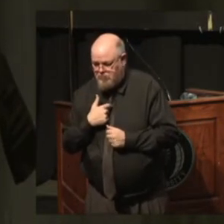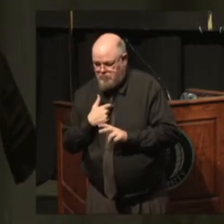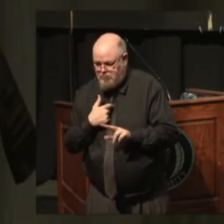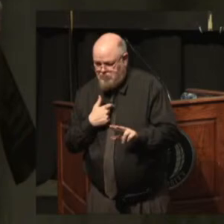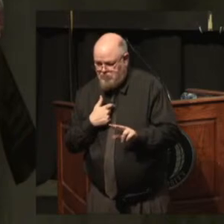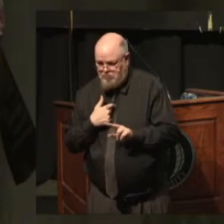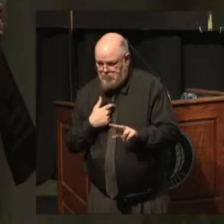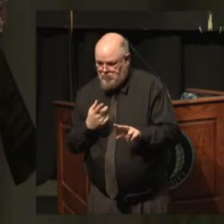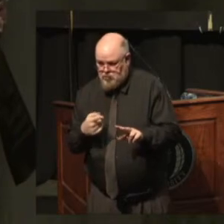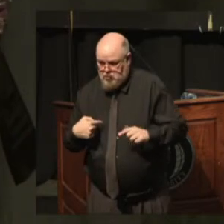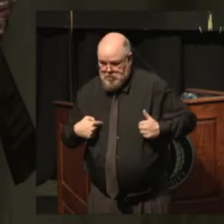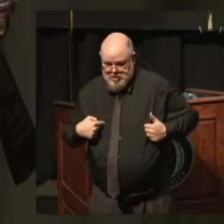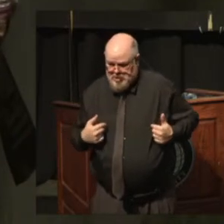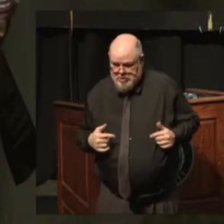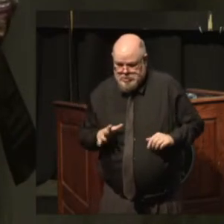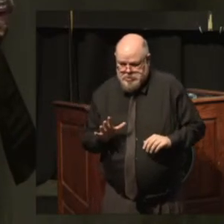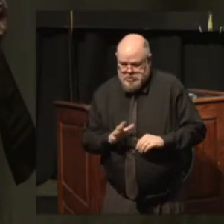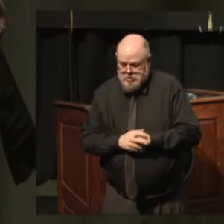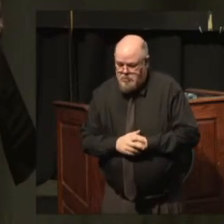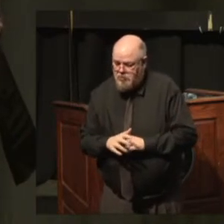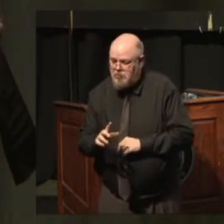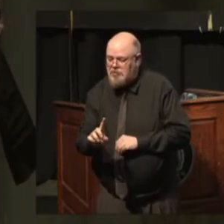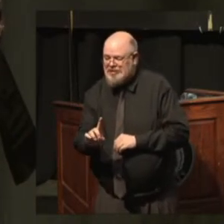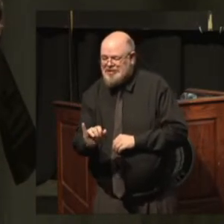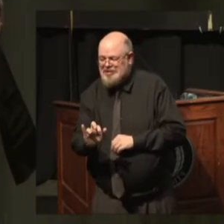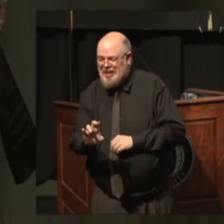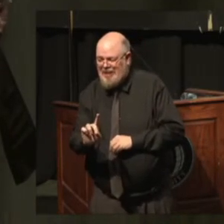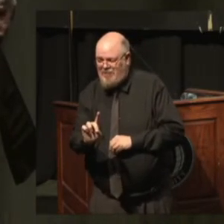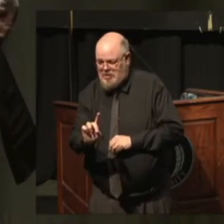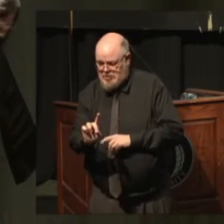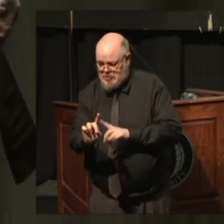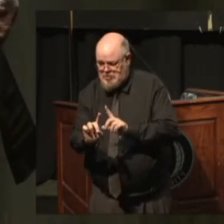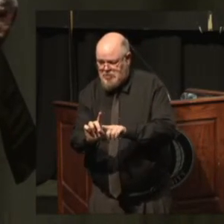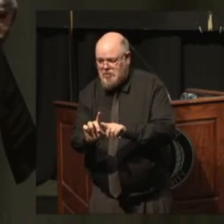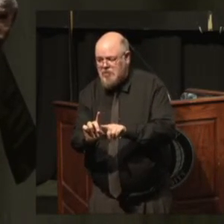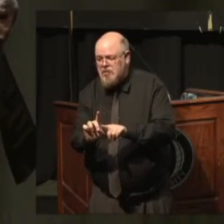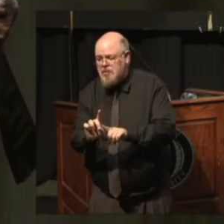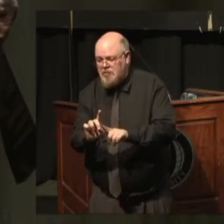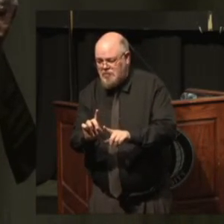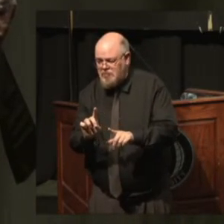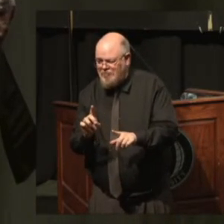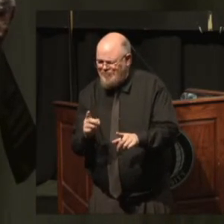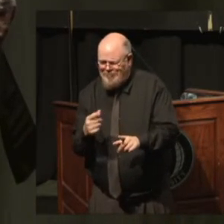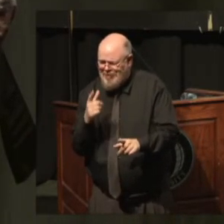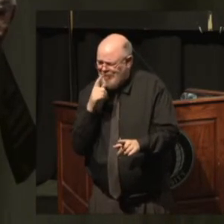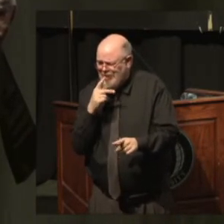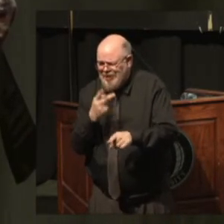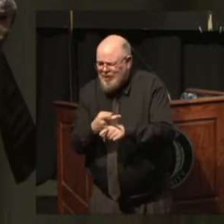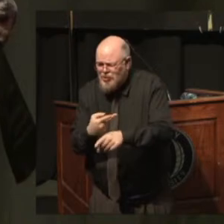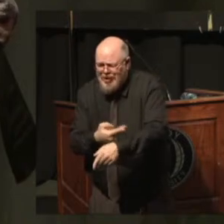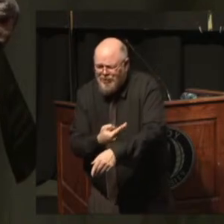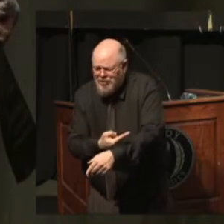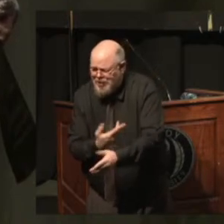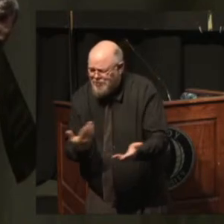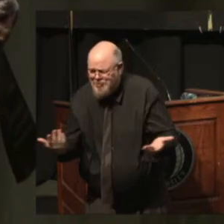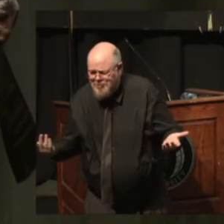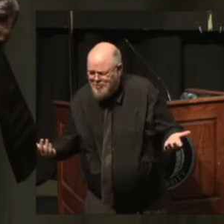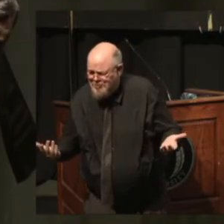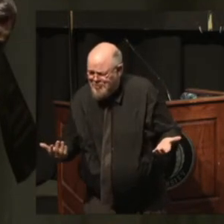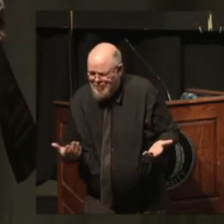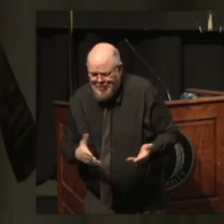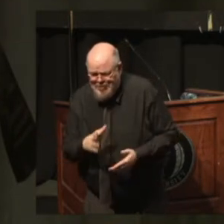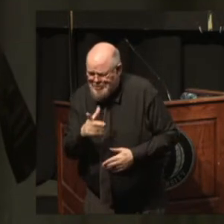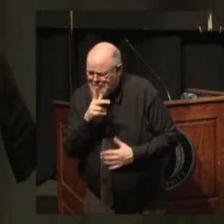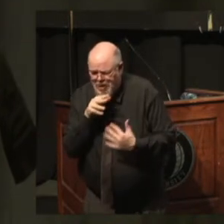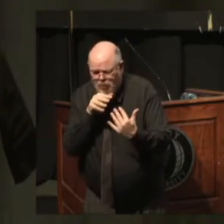huge. David tends the sheep. He's the youngest of like 7, 8 sons, right? And he tends the sheep for his